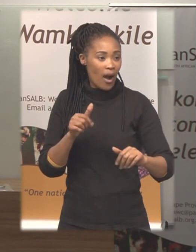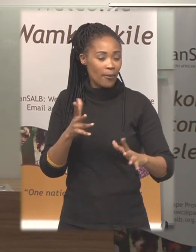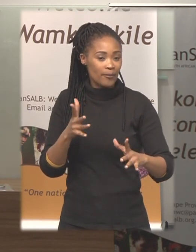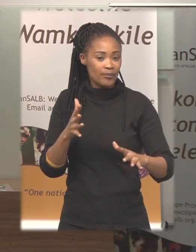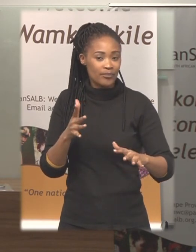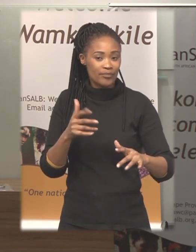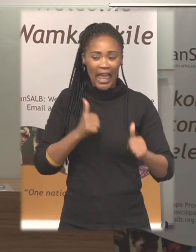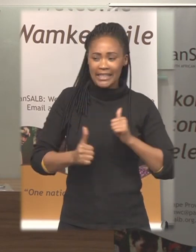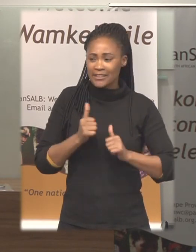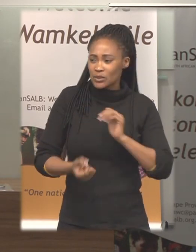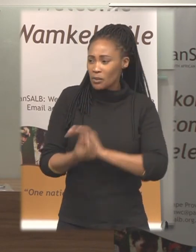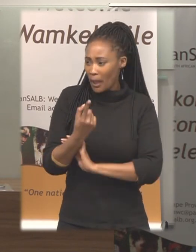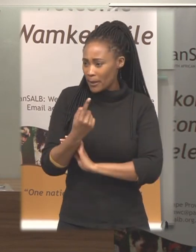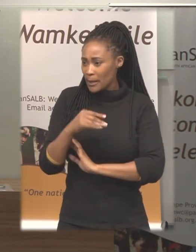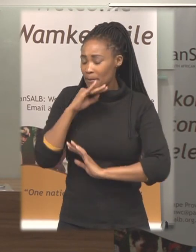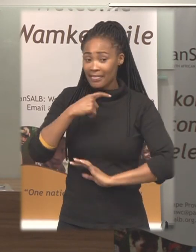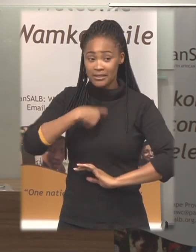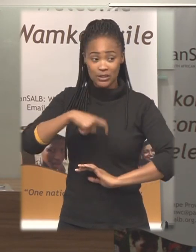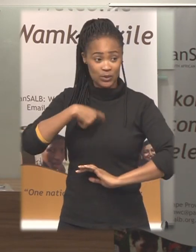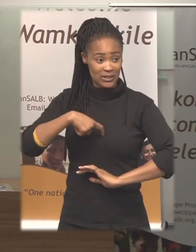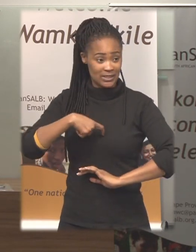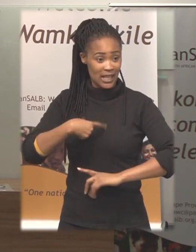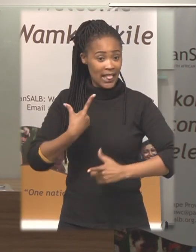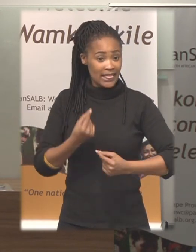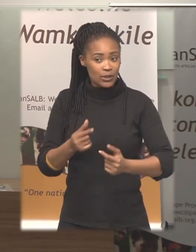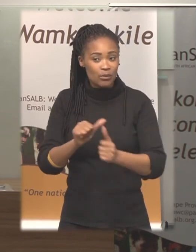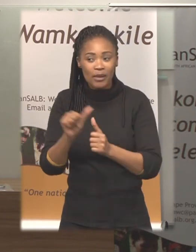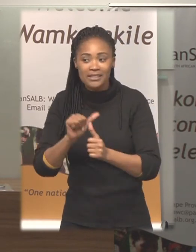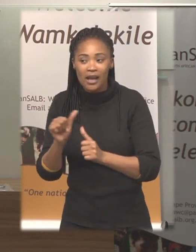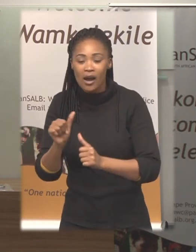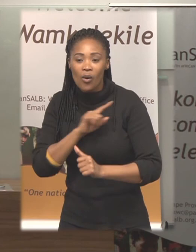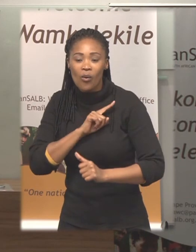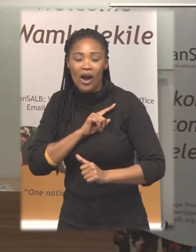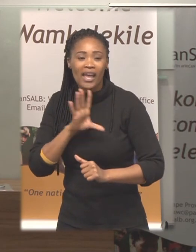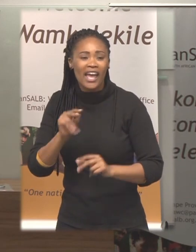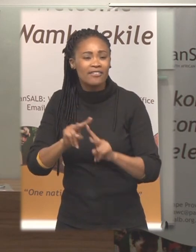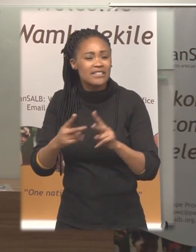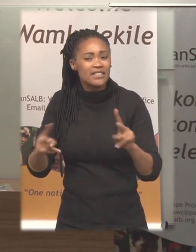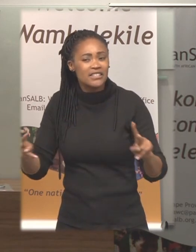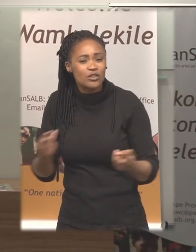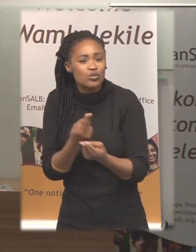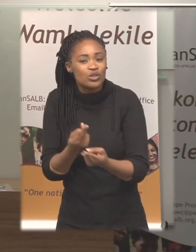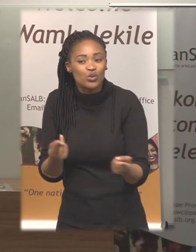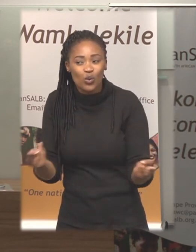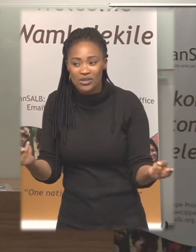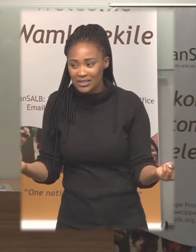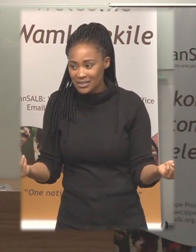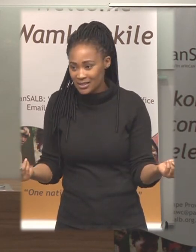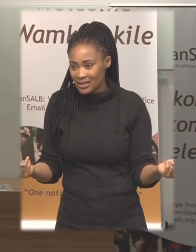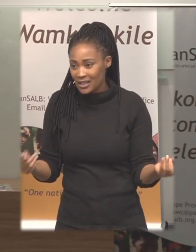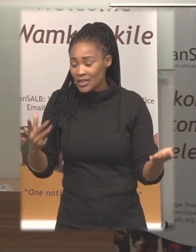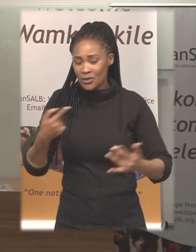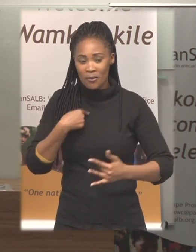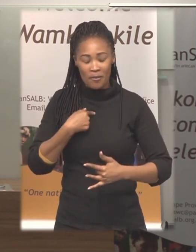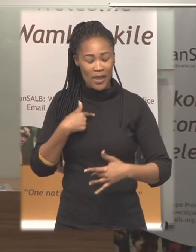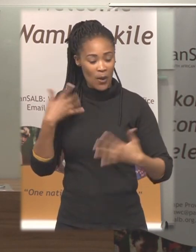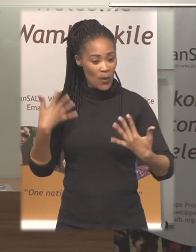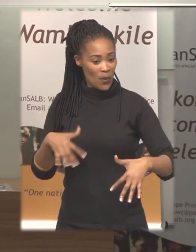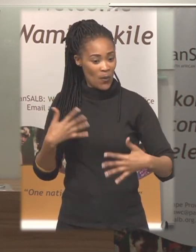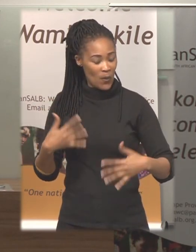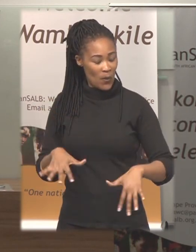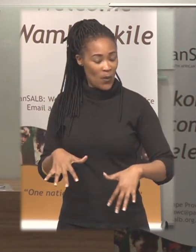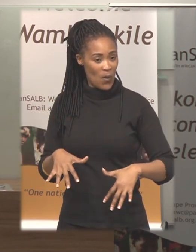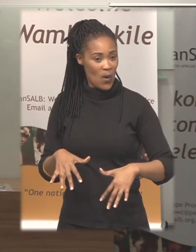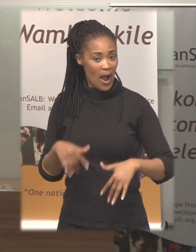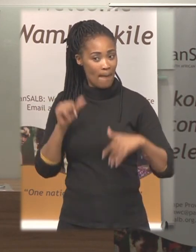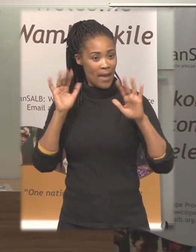the students did better because of the different resources that they had to pull in. And I'm amazed to see how